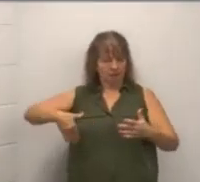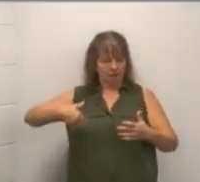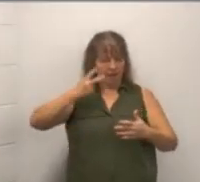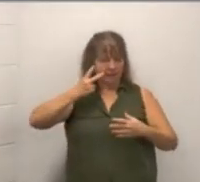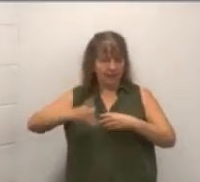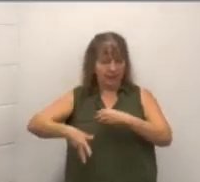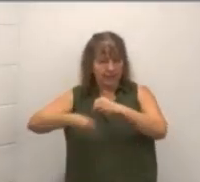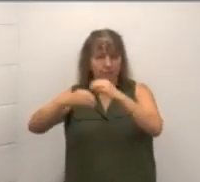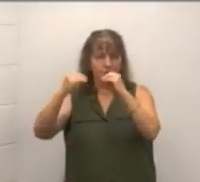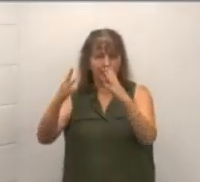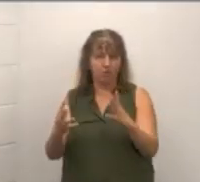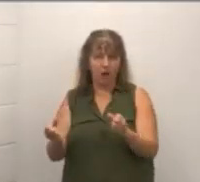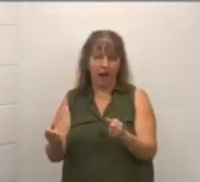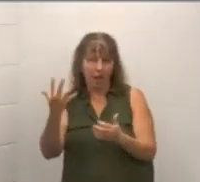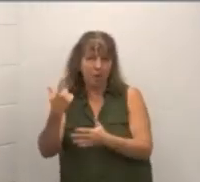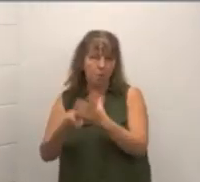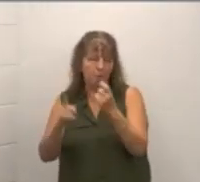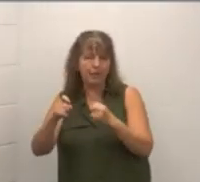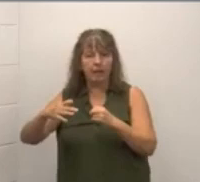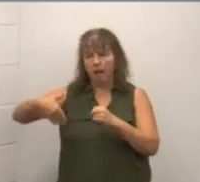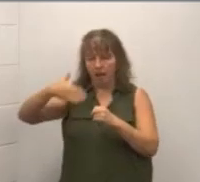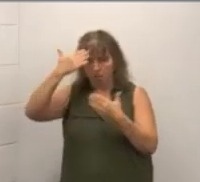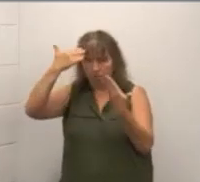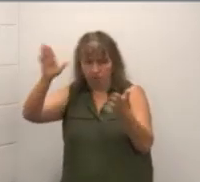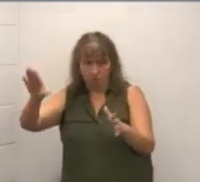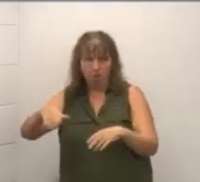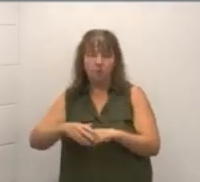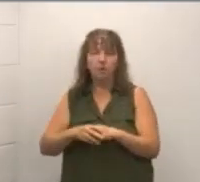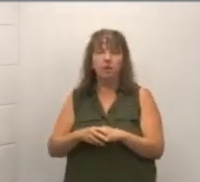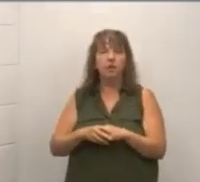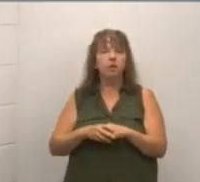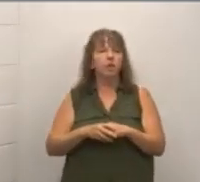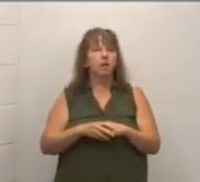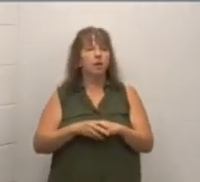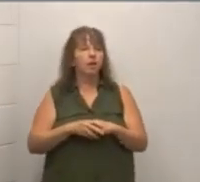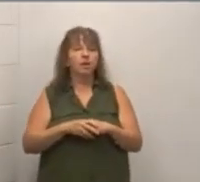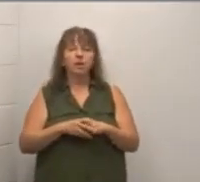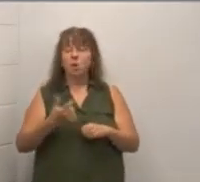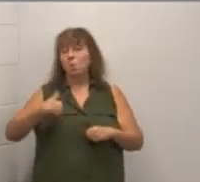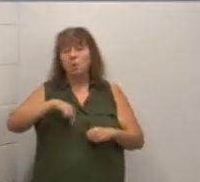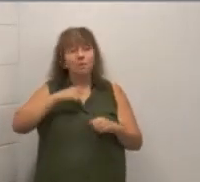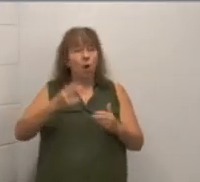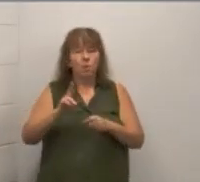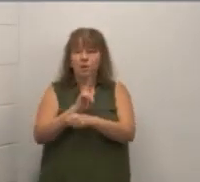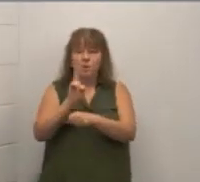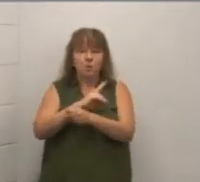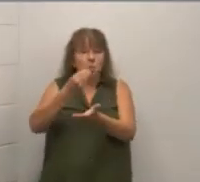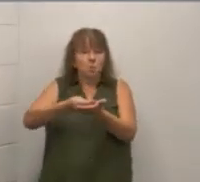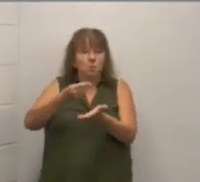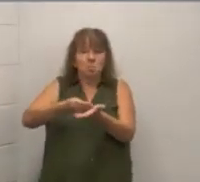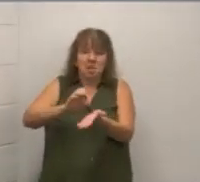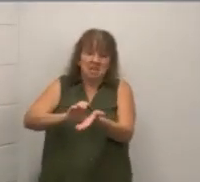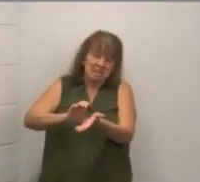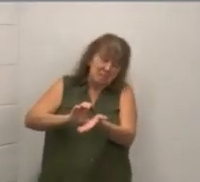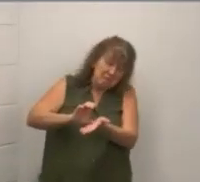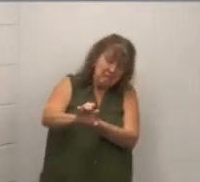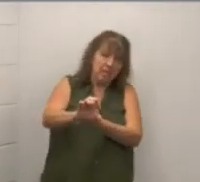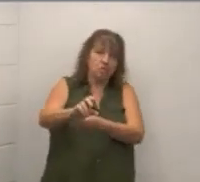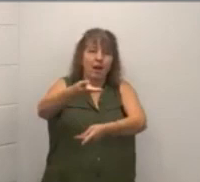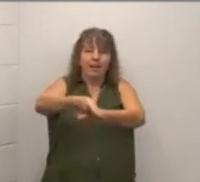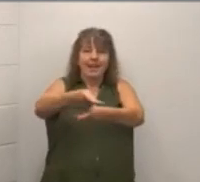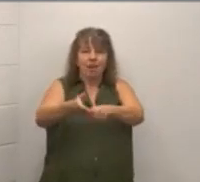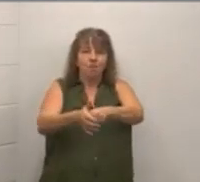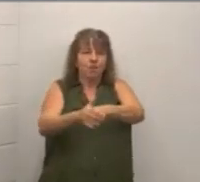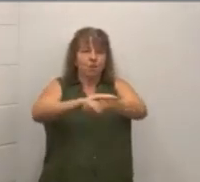additional staffing we're going to need. We've already spent additional funding just for COVID-related